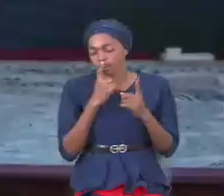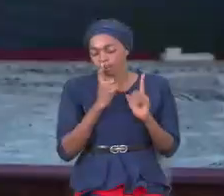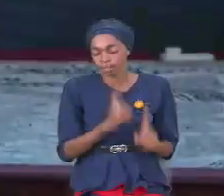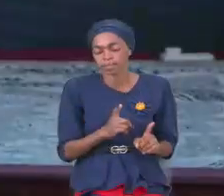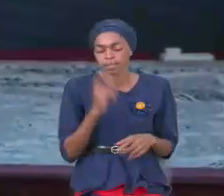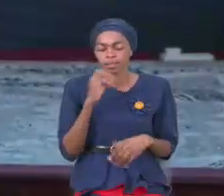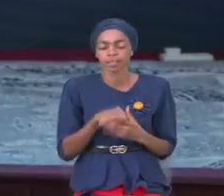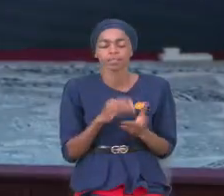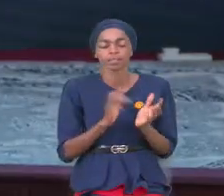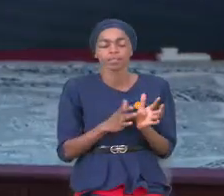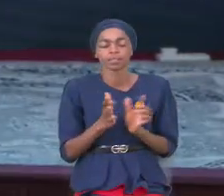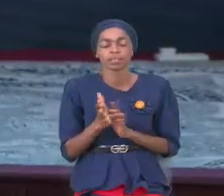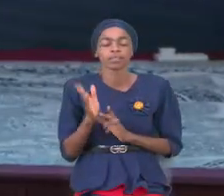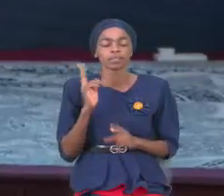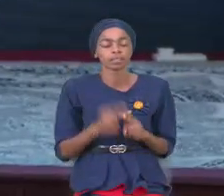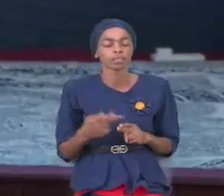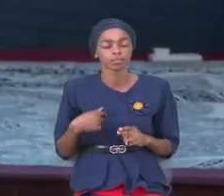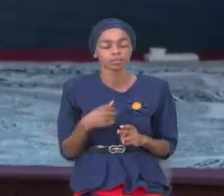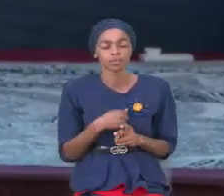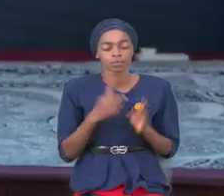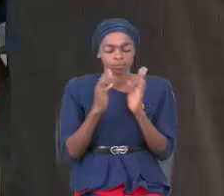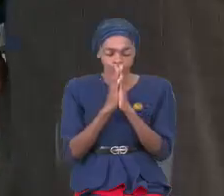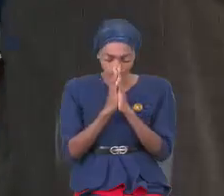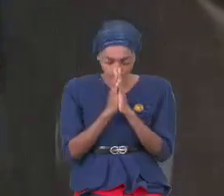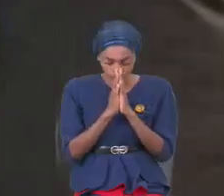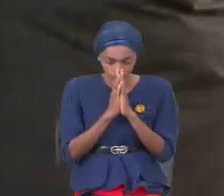In Jesus' name we pray.